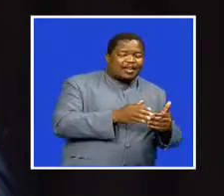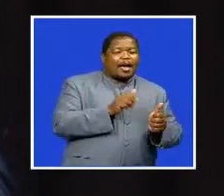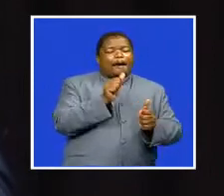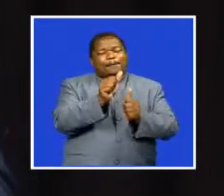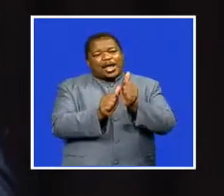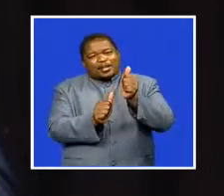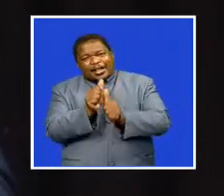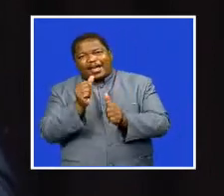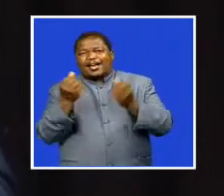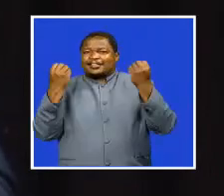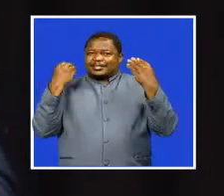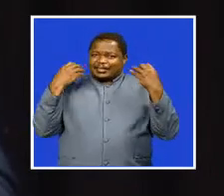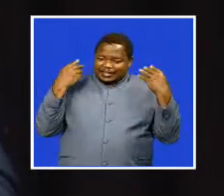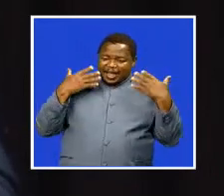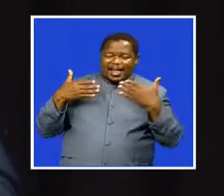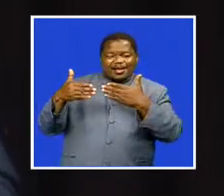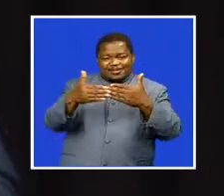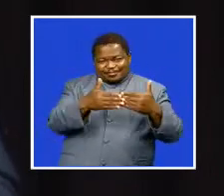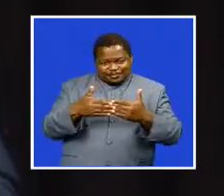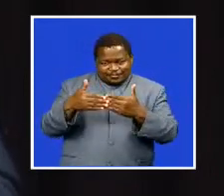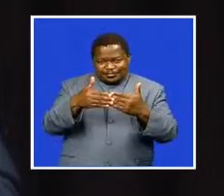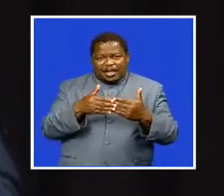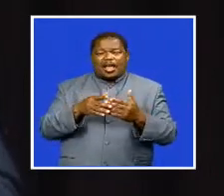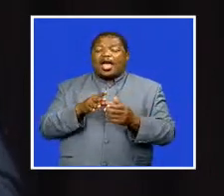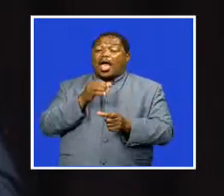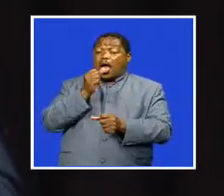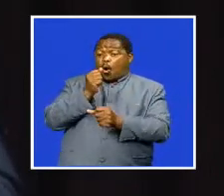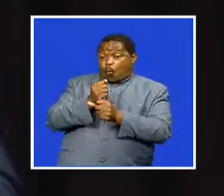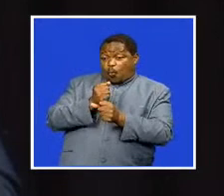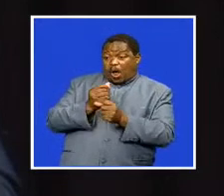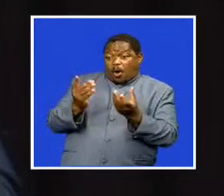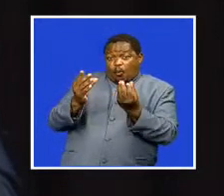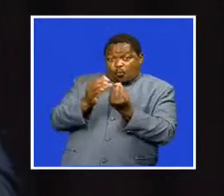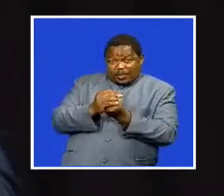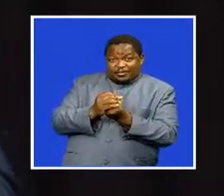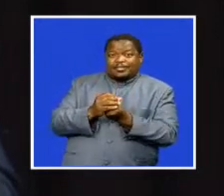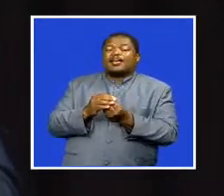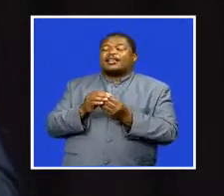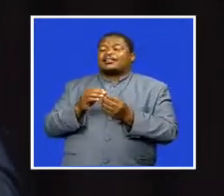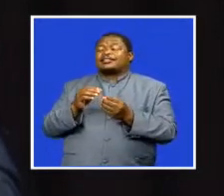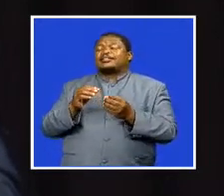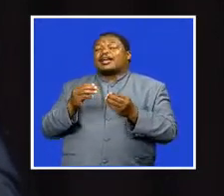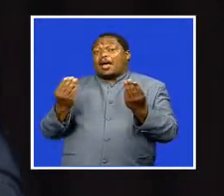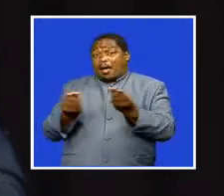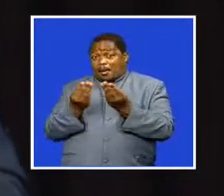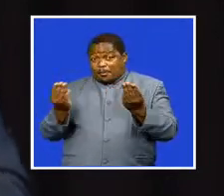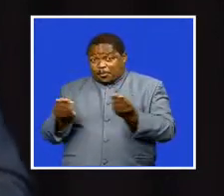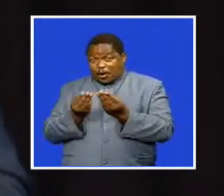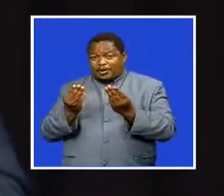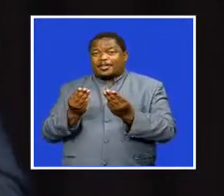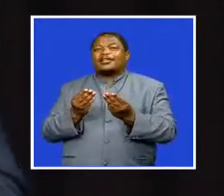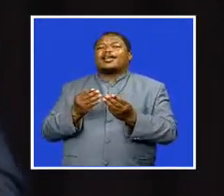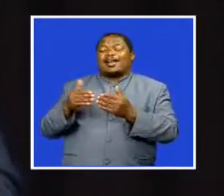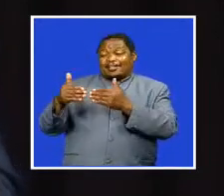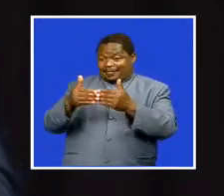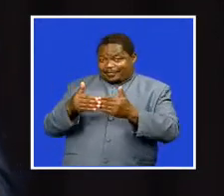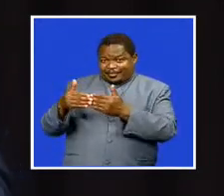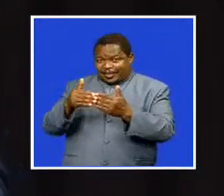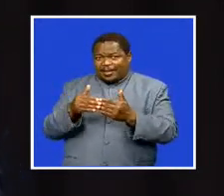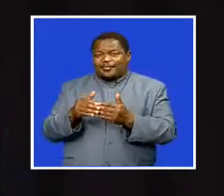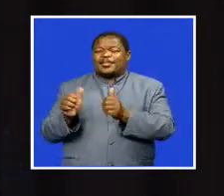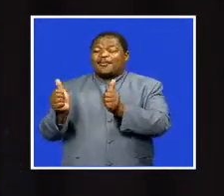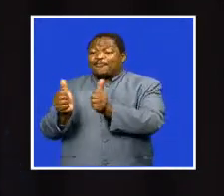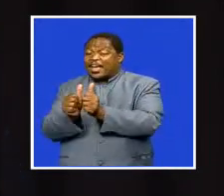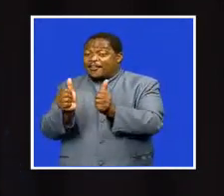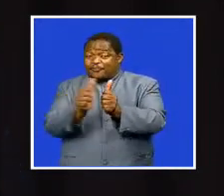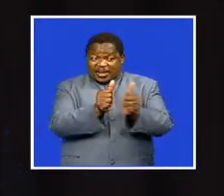colleagues, all which underlines the essence of the campaign we are launching here today. The